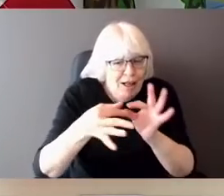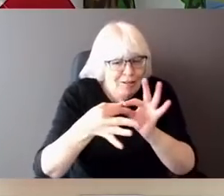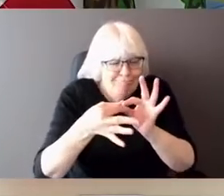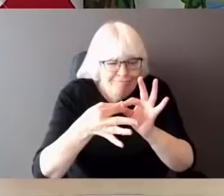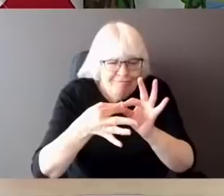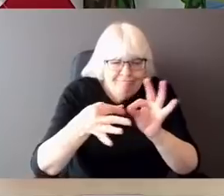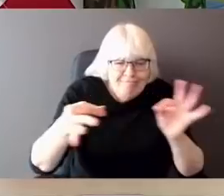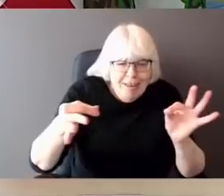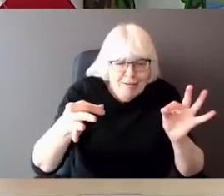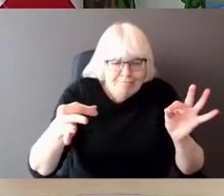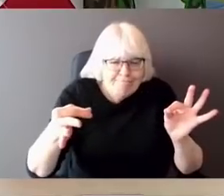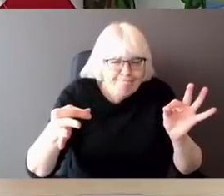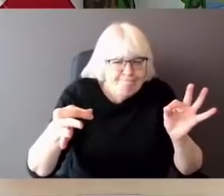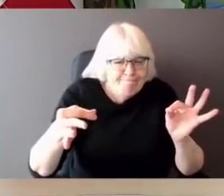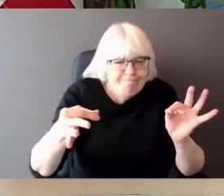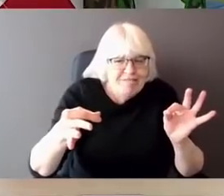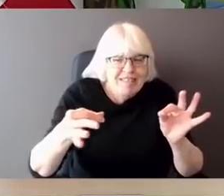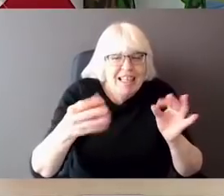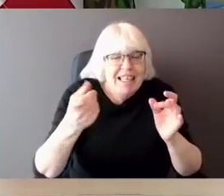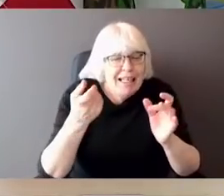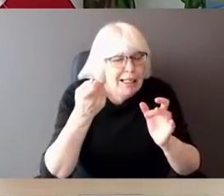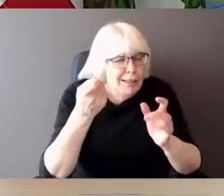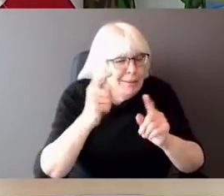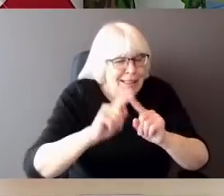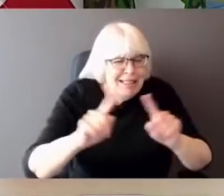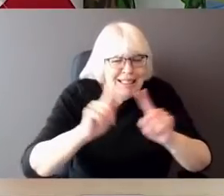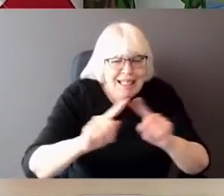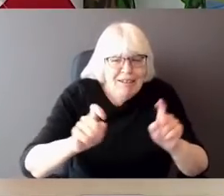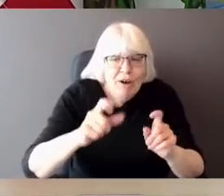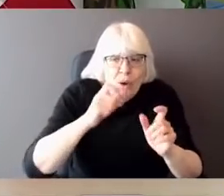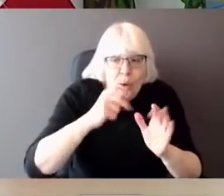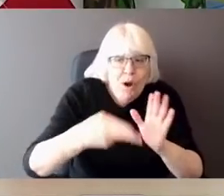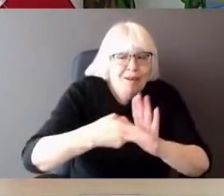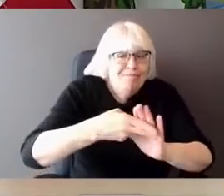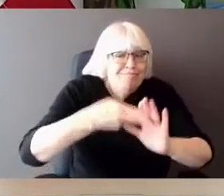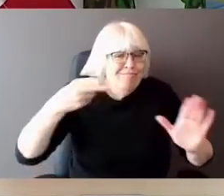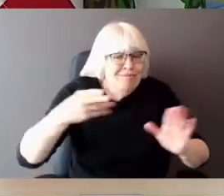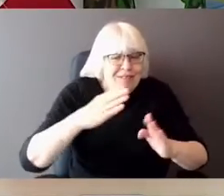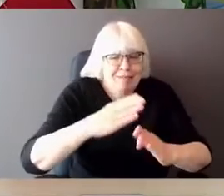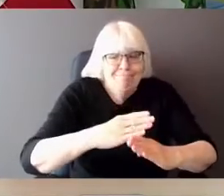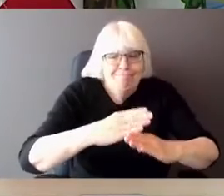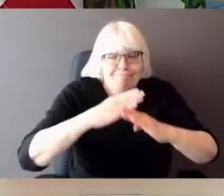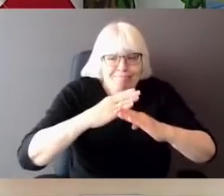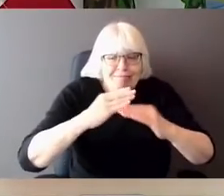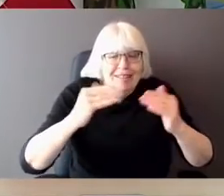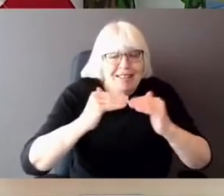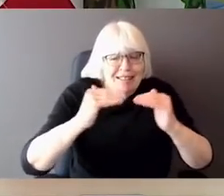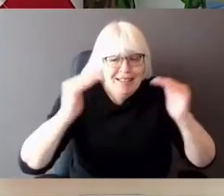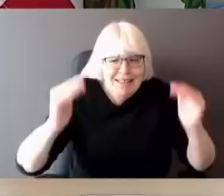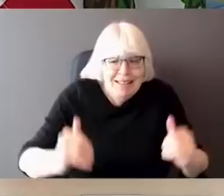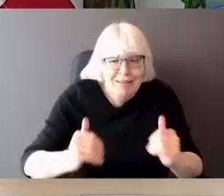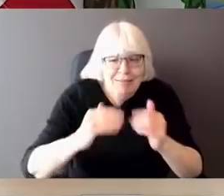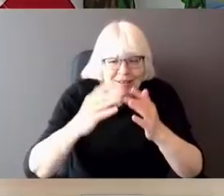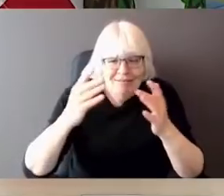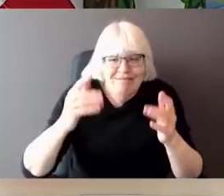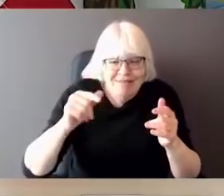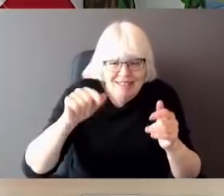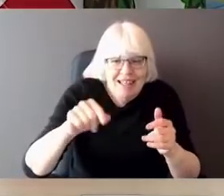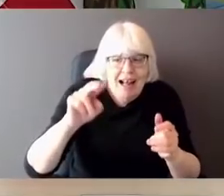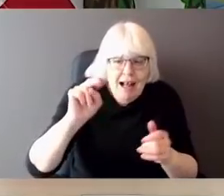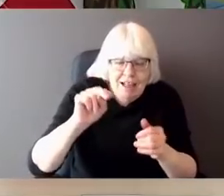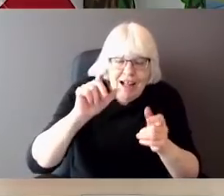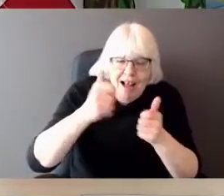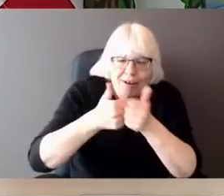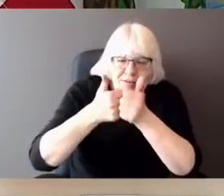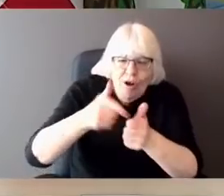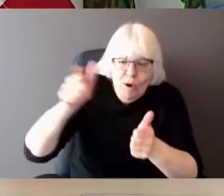identification of those who would be considered immunocompromised, and we follow a lot of that definition by NACI. We've also used an immunocompromised list